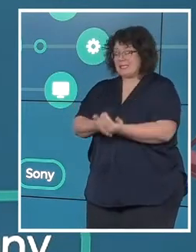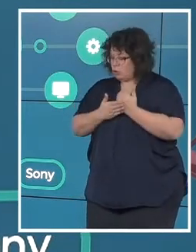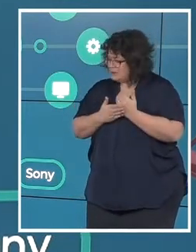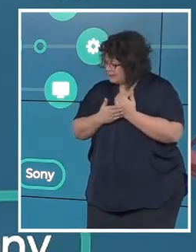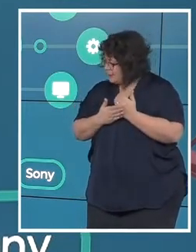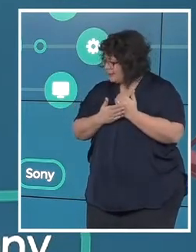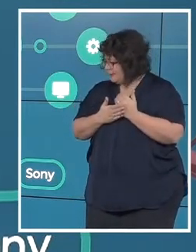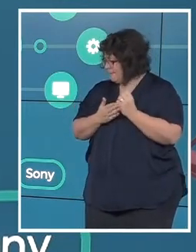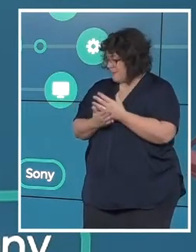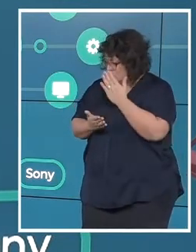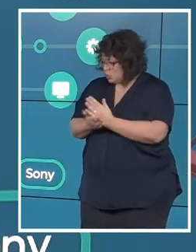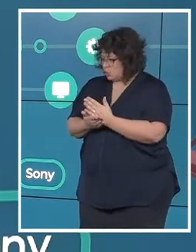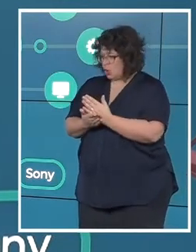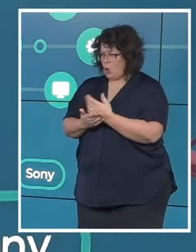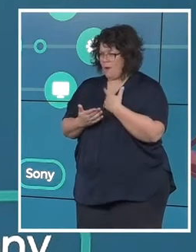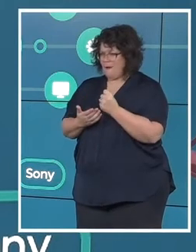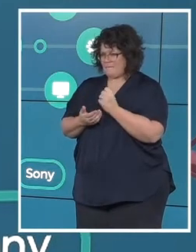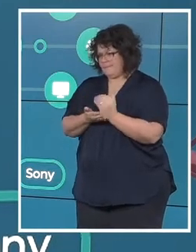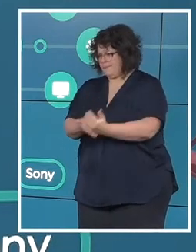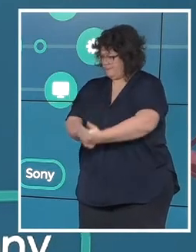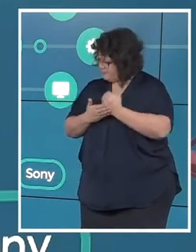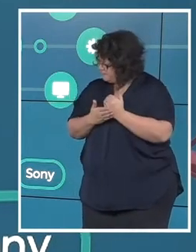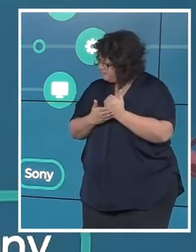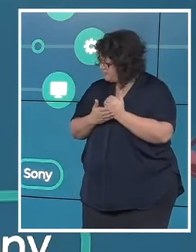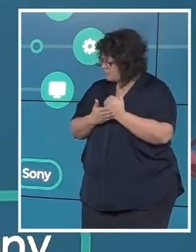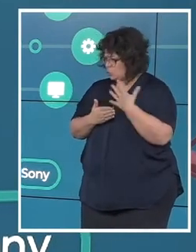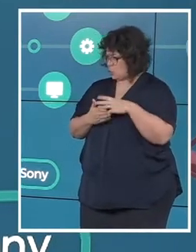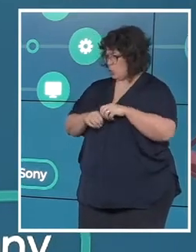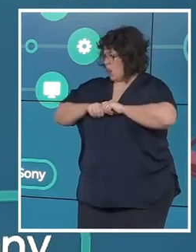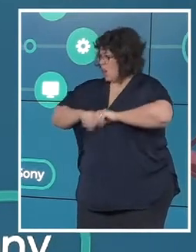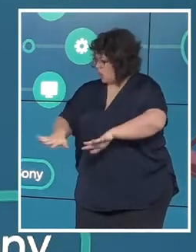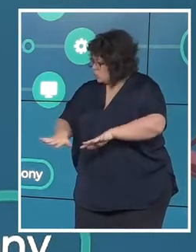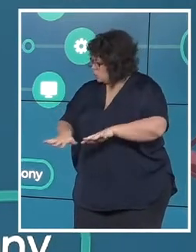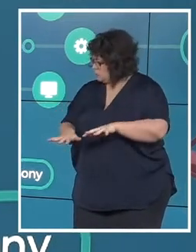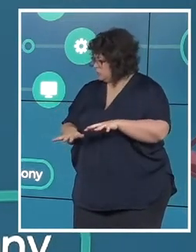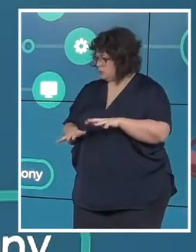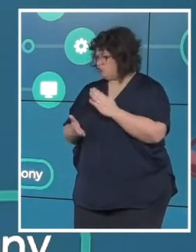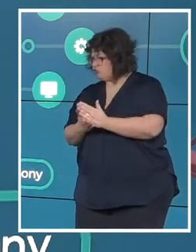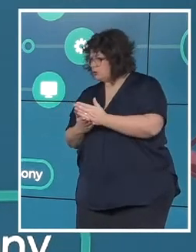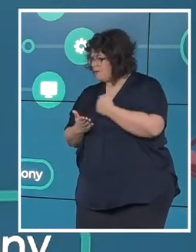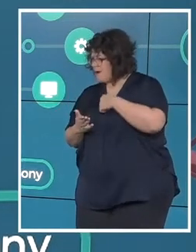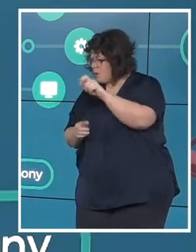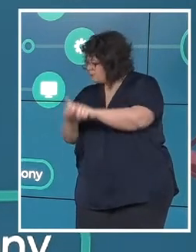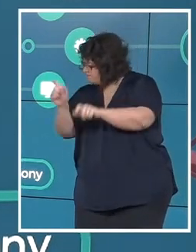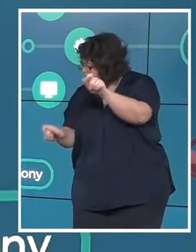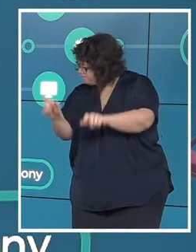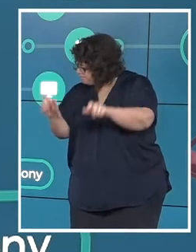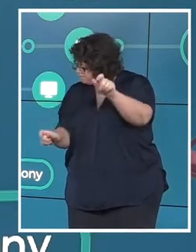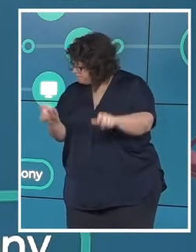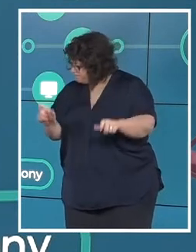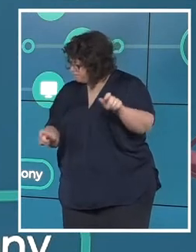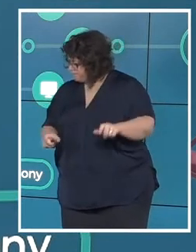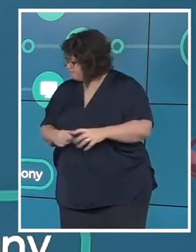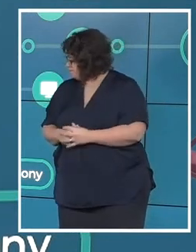we don't lose any of the trust of our customers that may want to opt in. But what we have to really think about